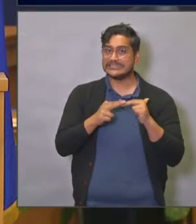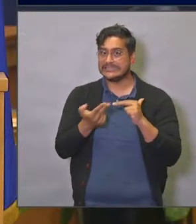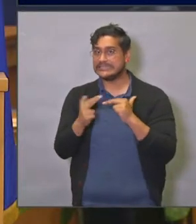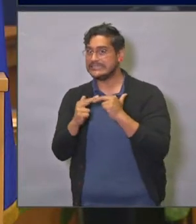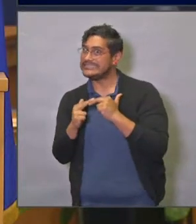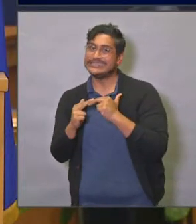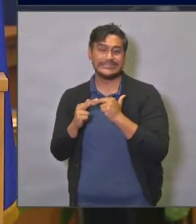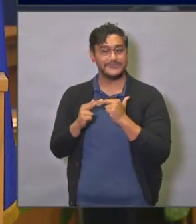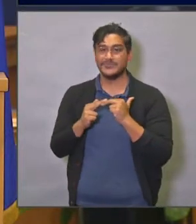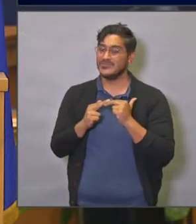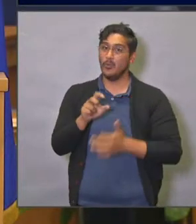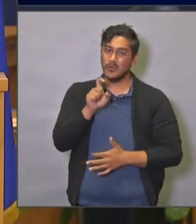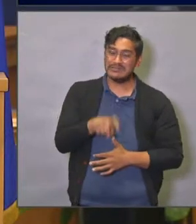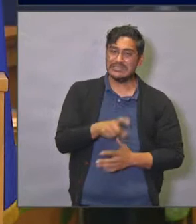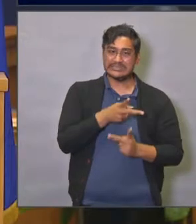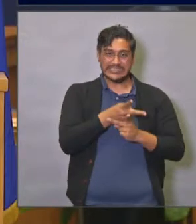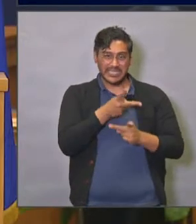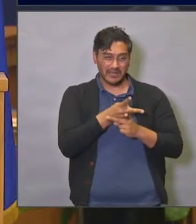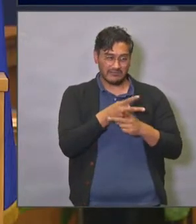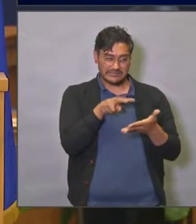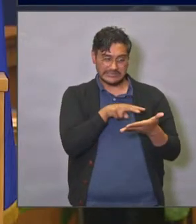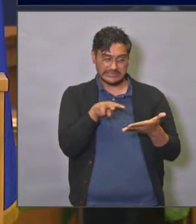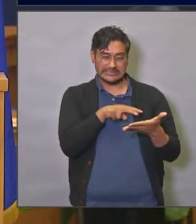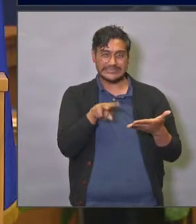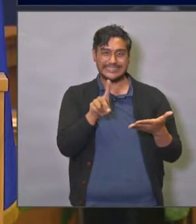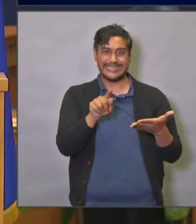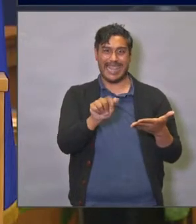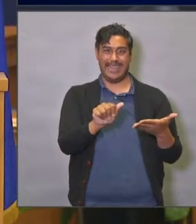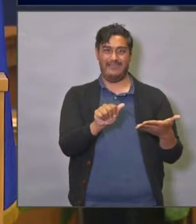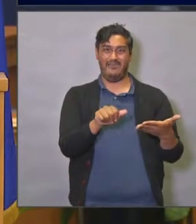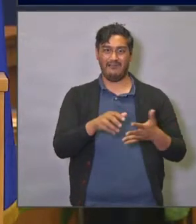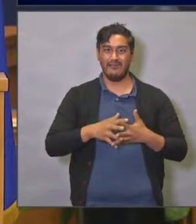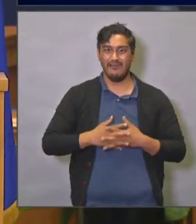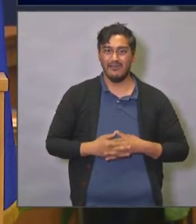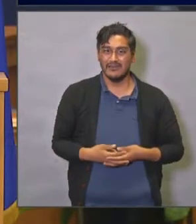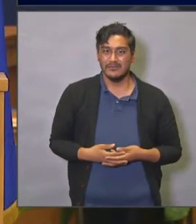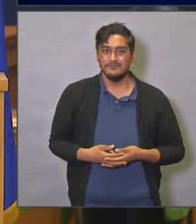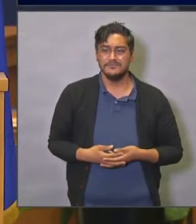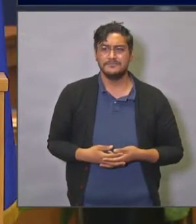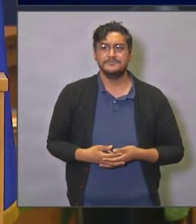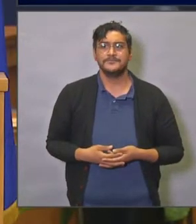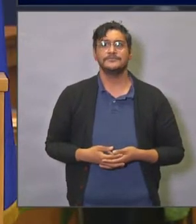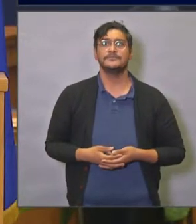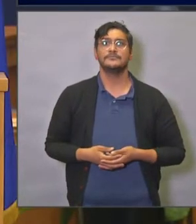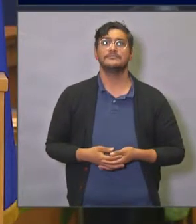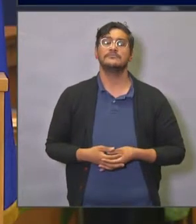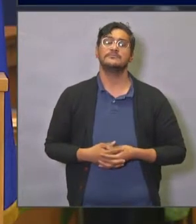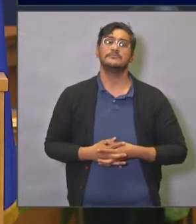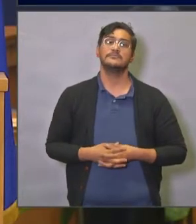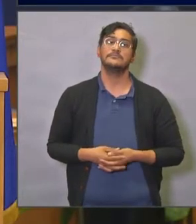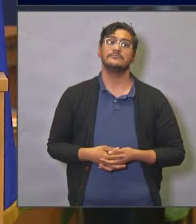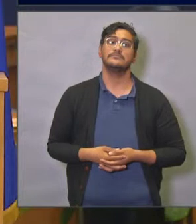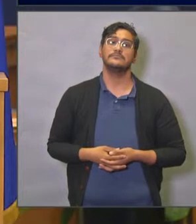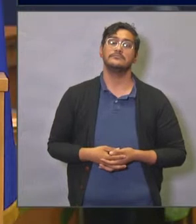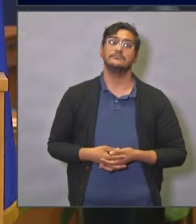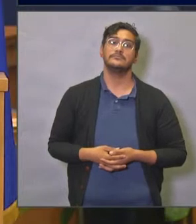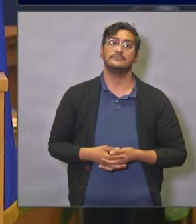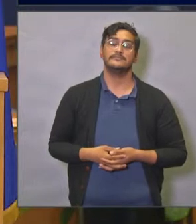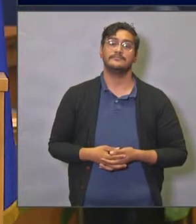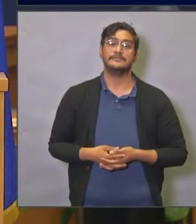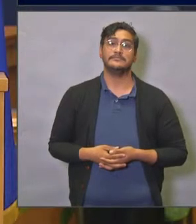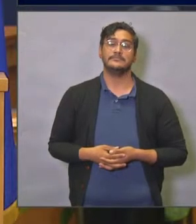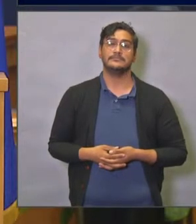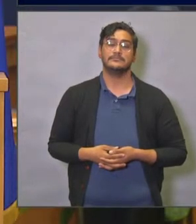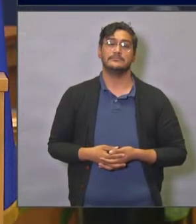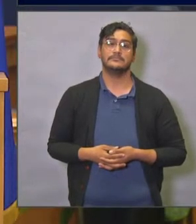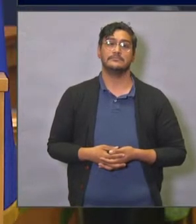attention to the data this week. And in terms of do we list the businesses that have been closed